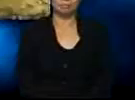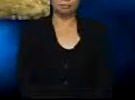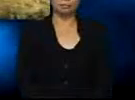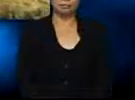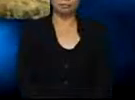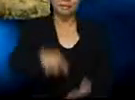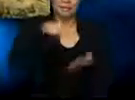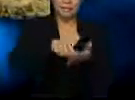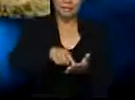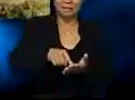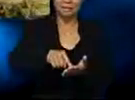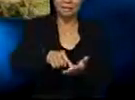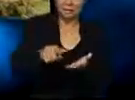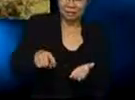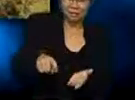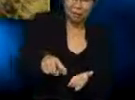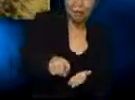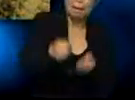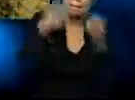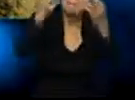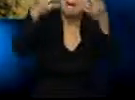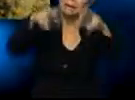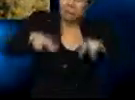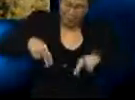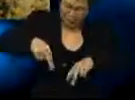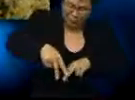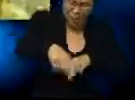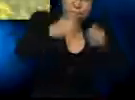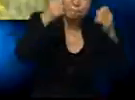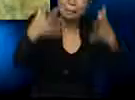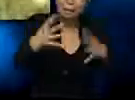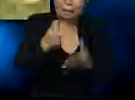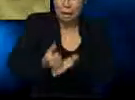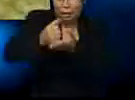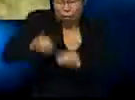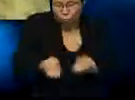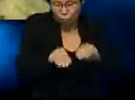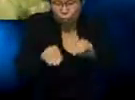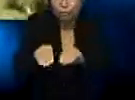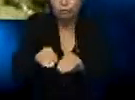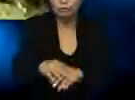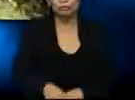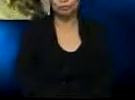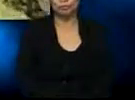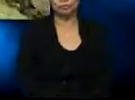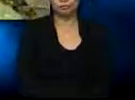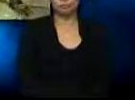This centipede has many legs. The legs help it to move.